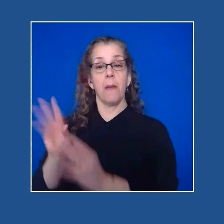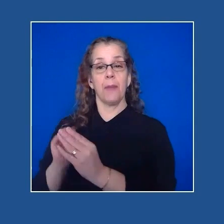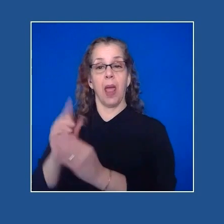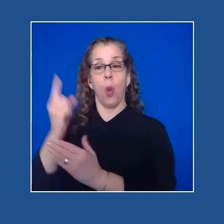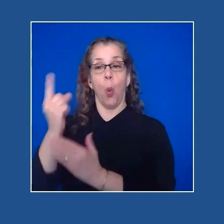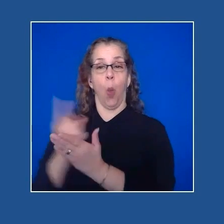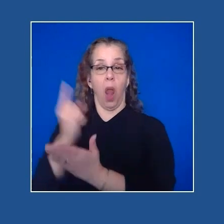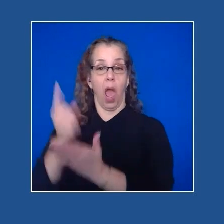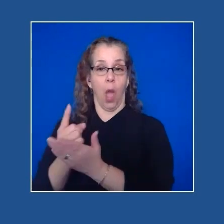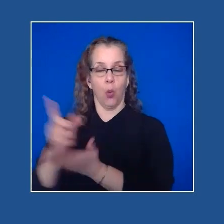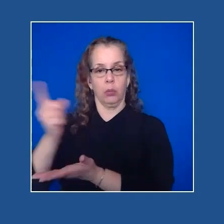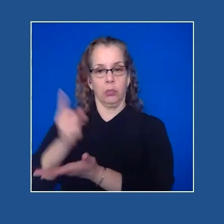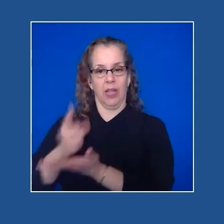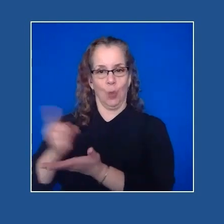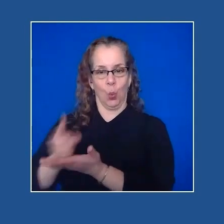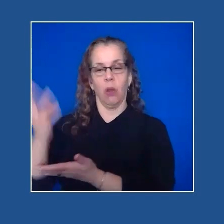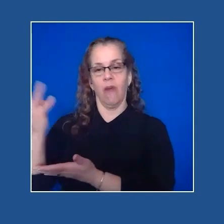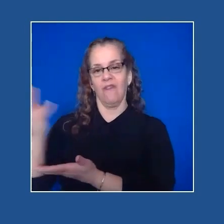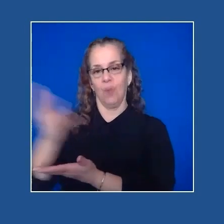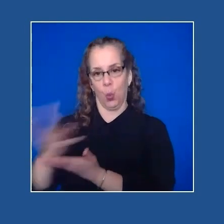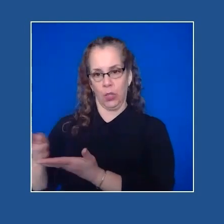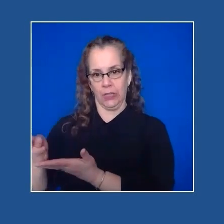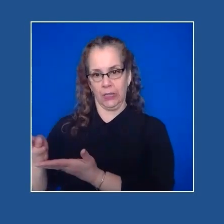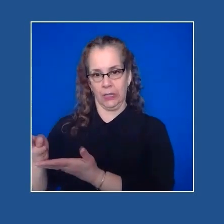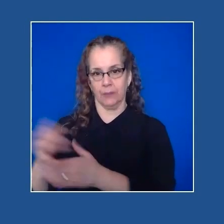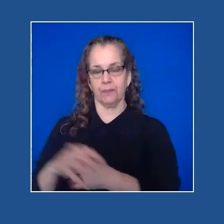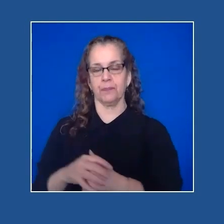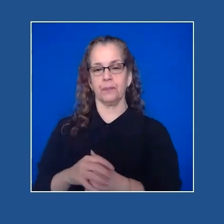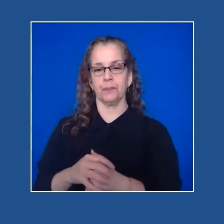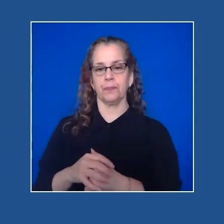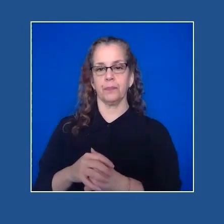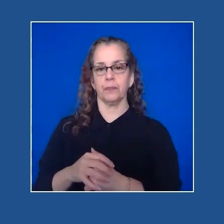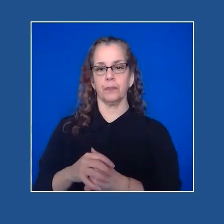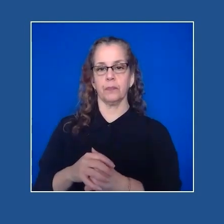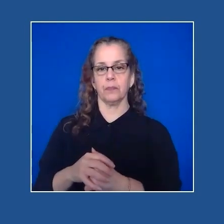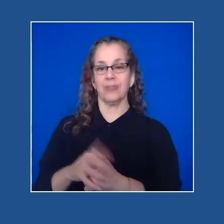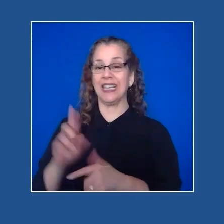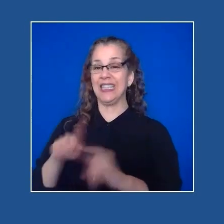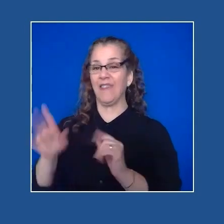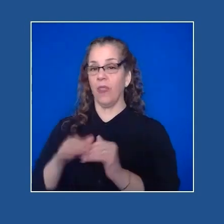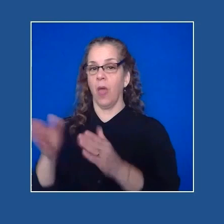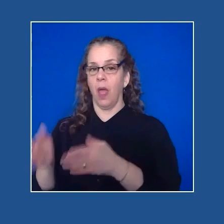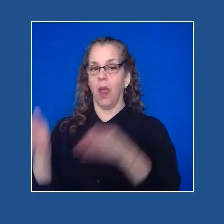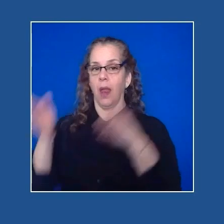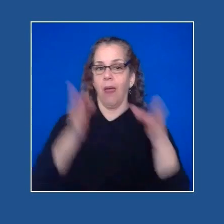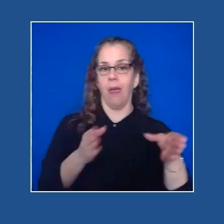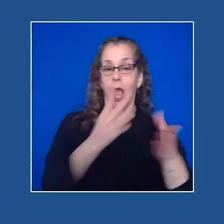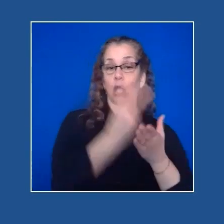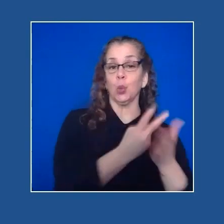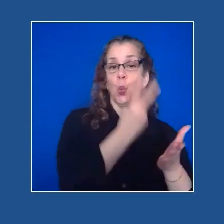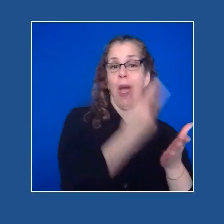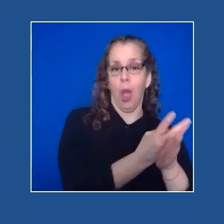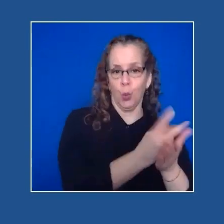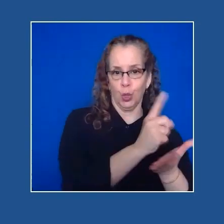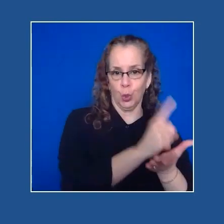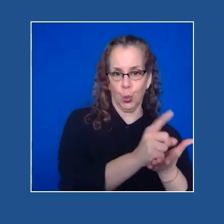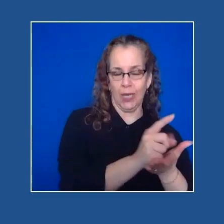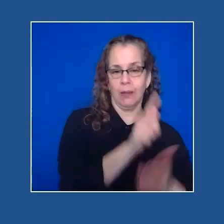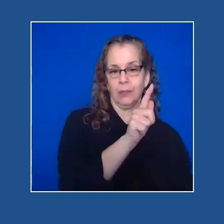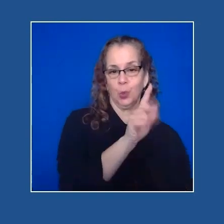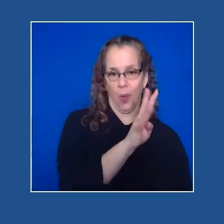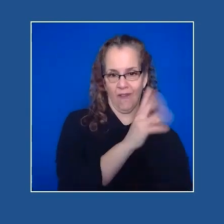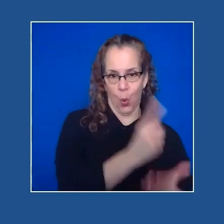weeks. In 4-week cycles, which is different than the 2-hour per week for 24 weeks in the standard DBT skills